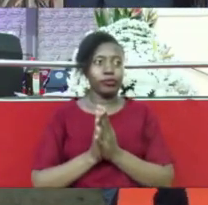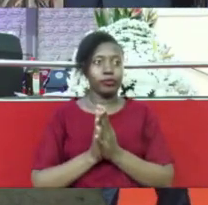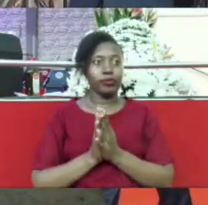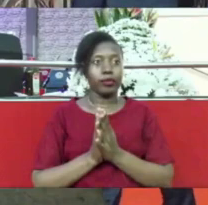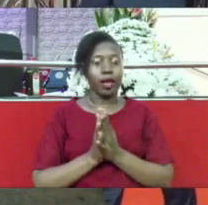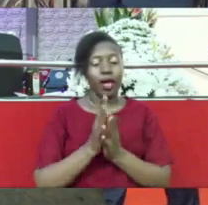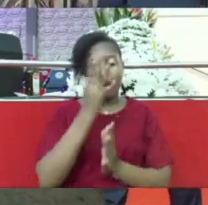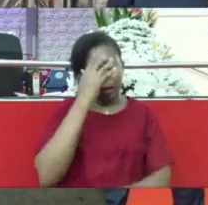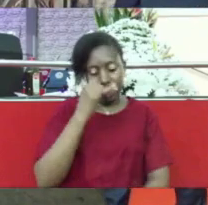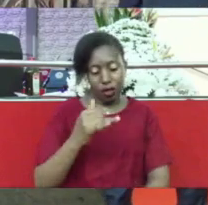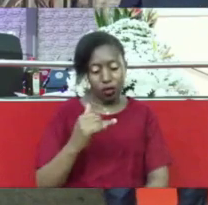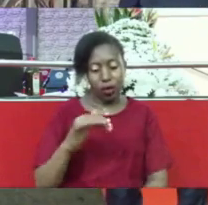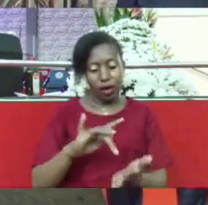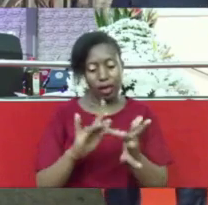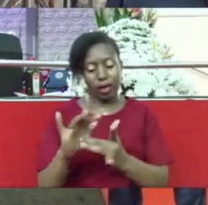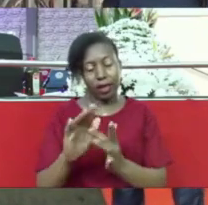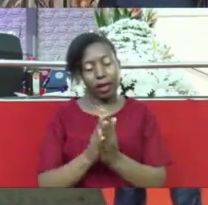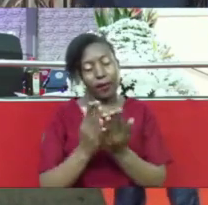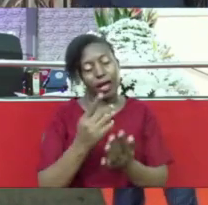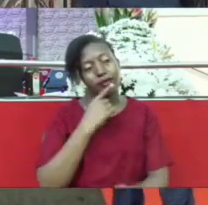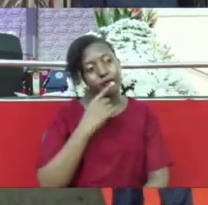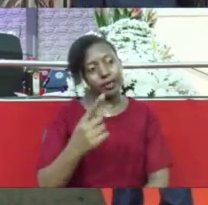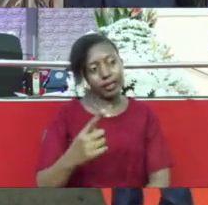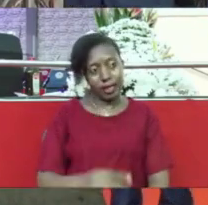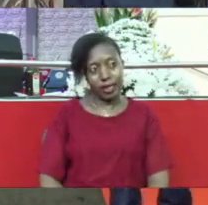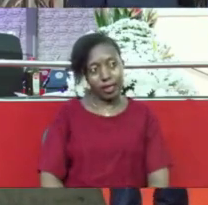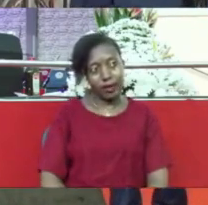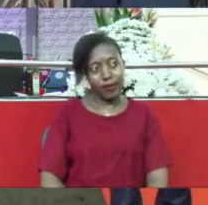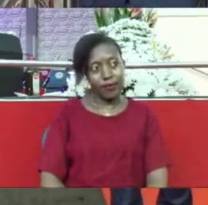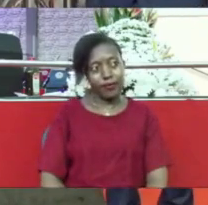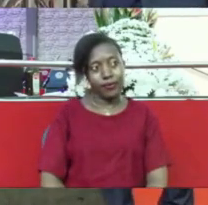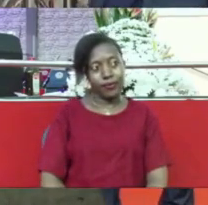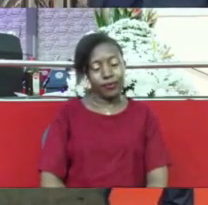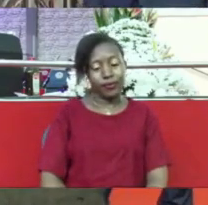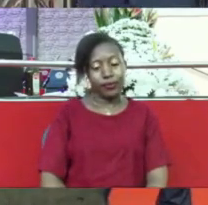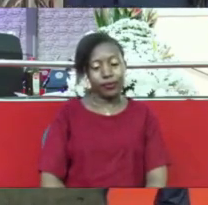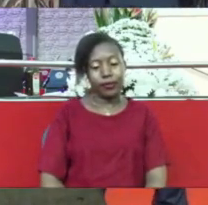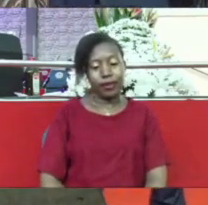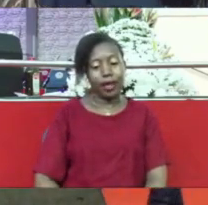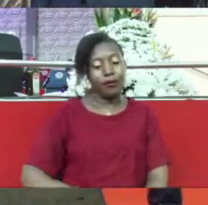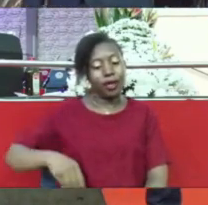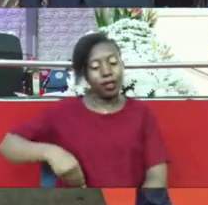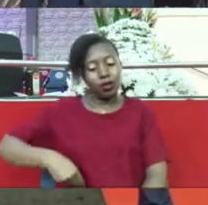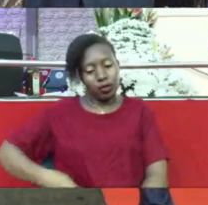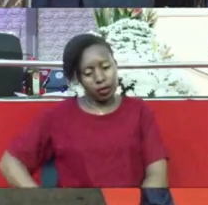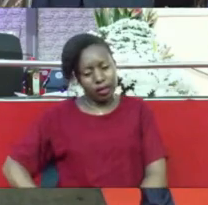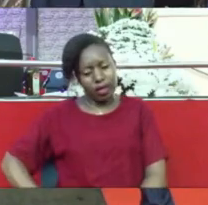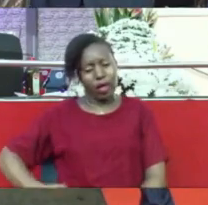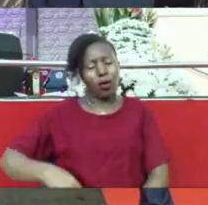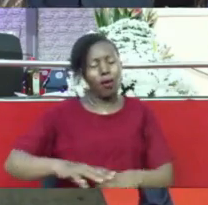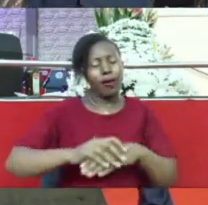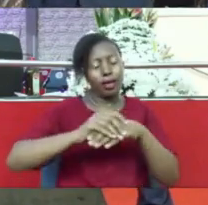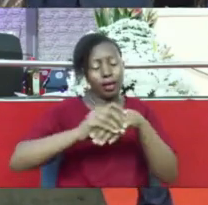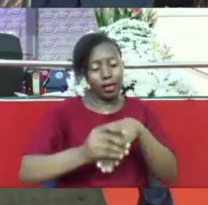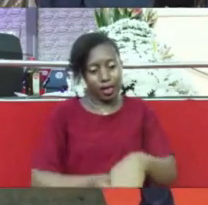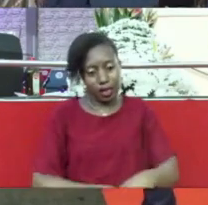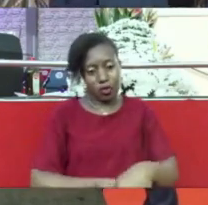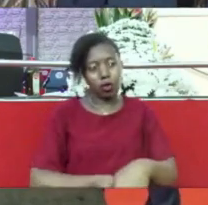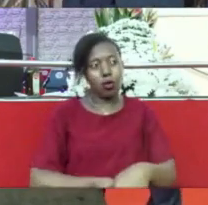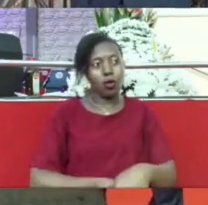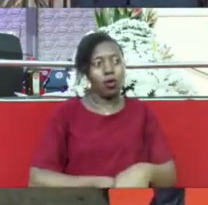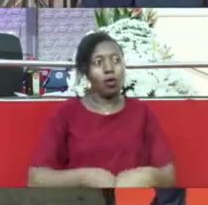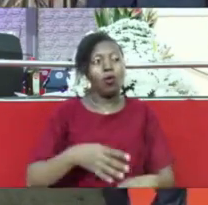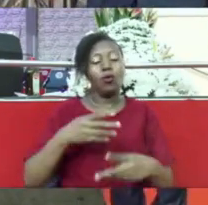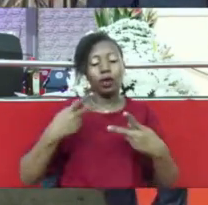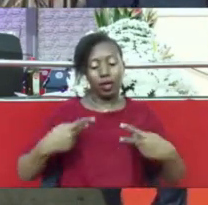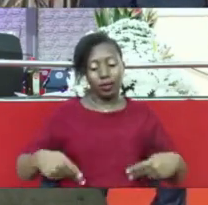wonder the Bible says. Ni posa bi nasema that he has wrestled with mankind and God